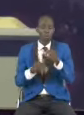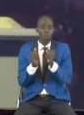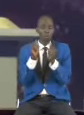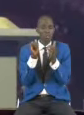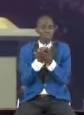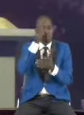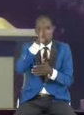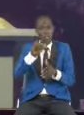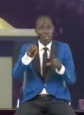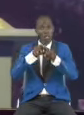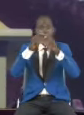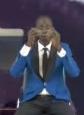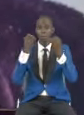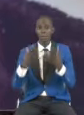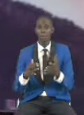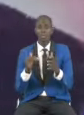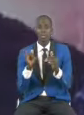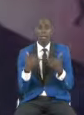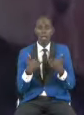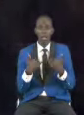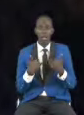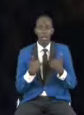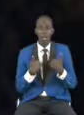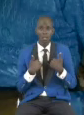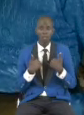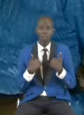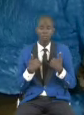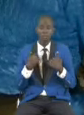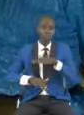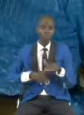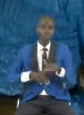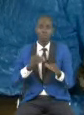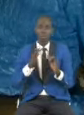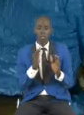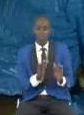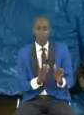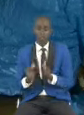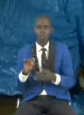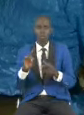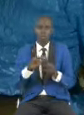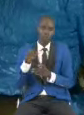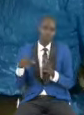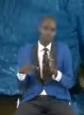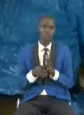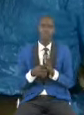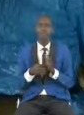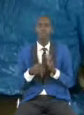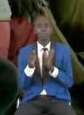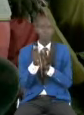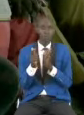many as walk according to this rule, peace be on